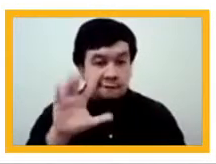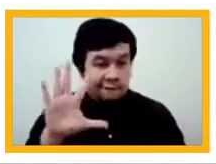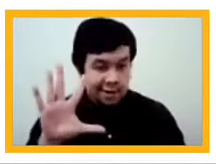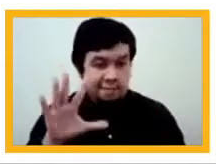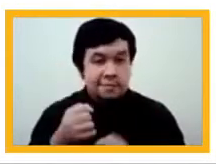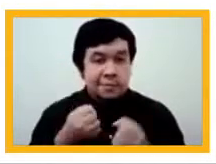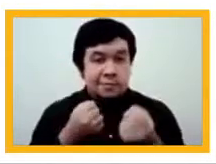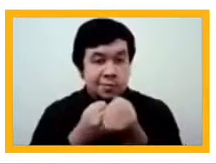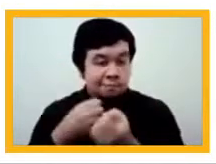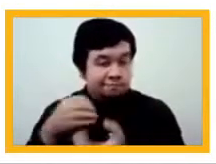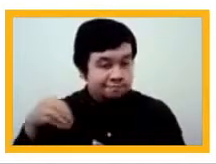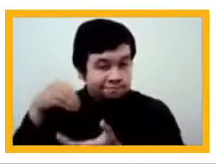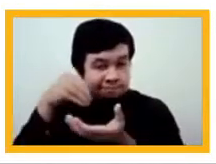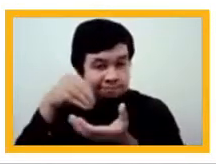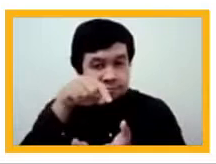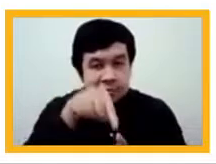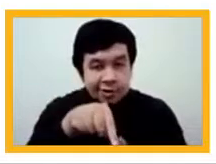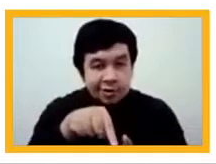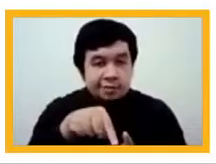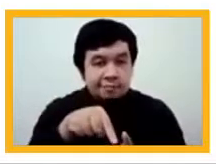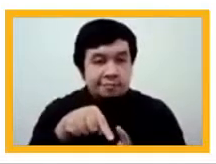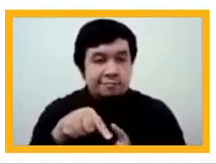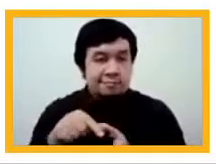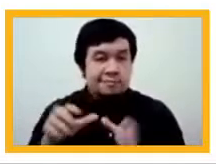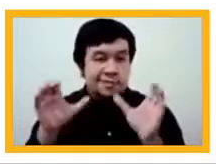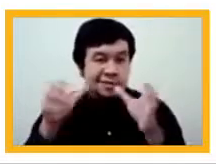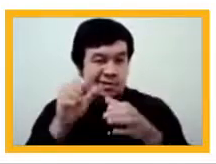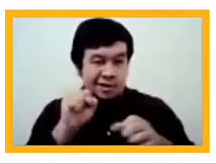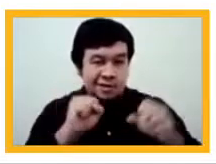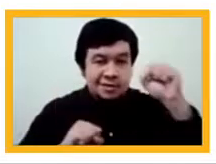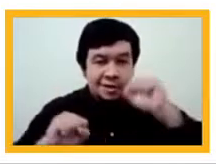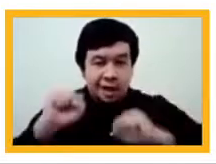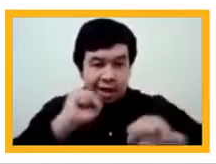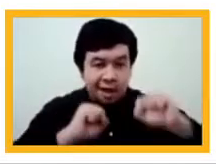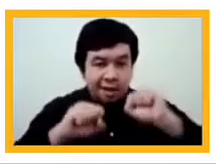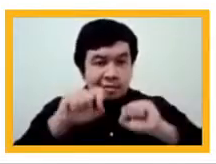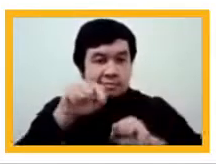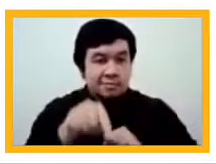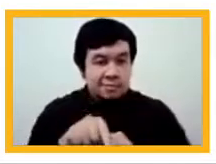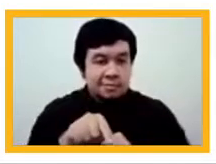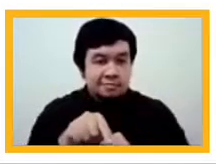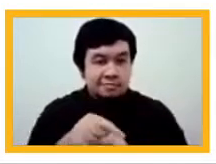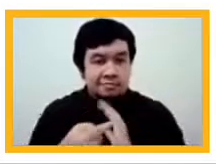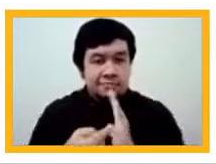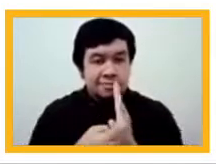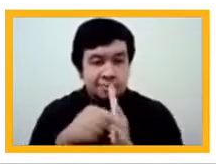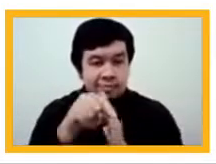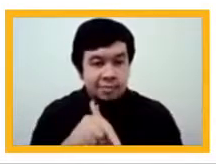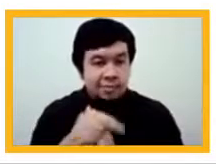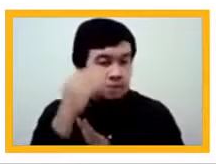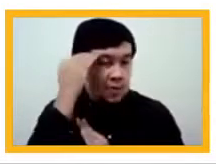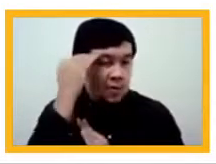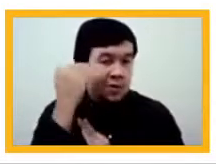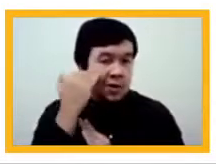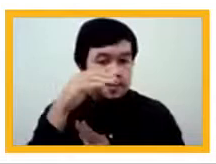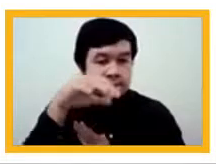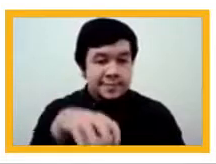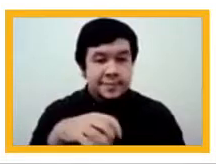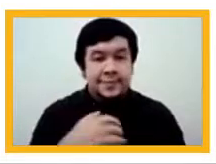and ICT in Korea. And the aim of this program is innovate university